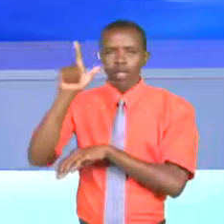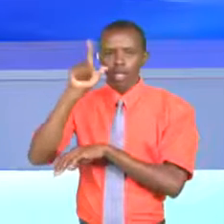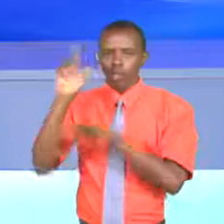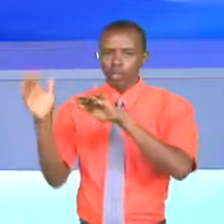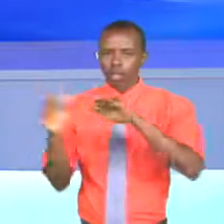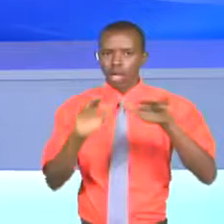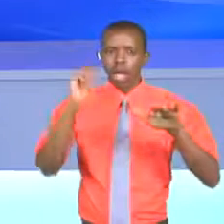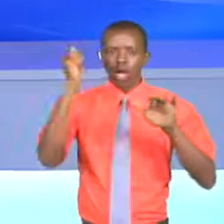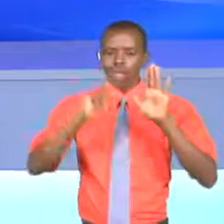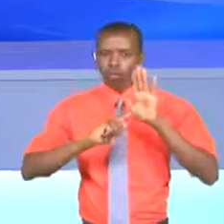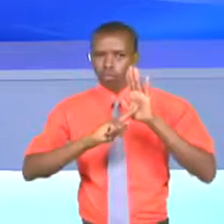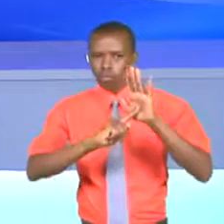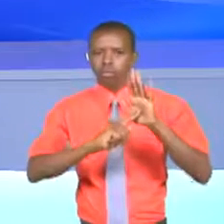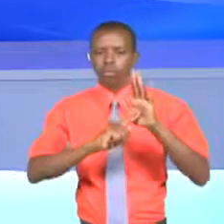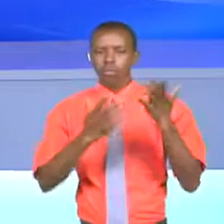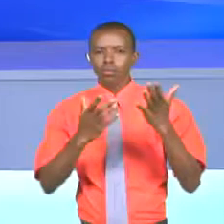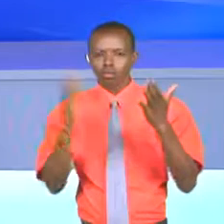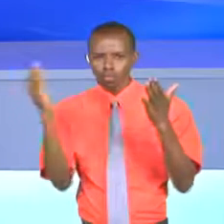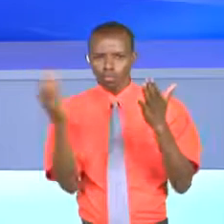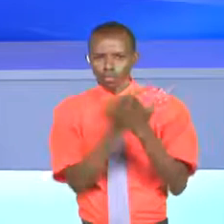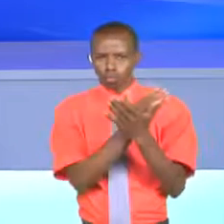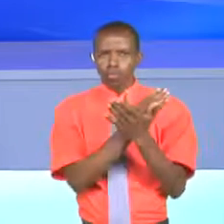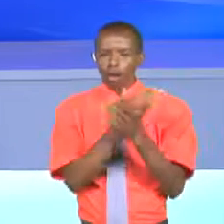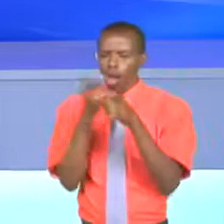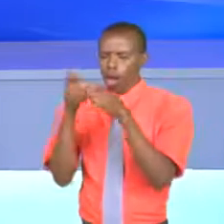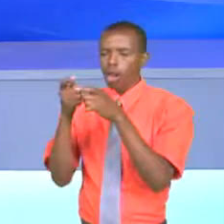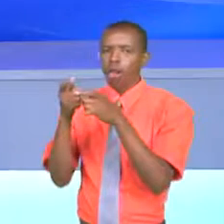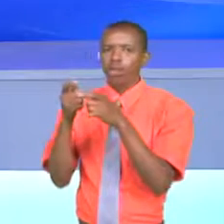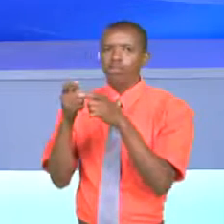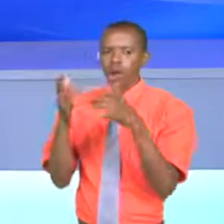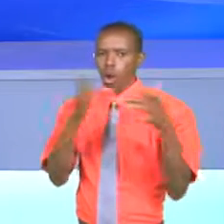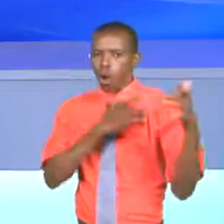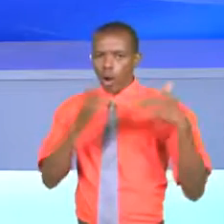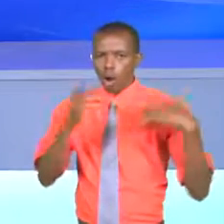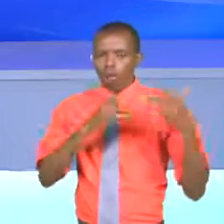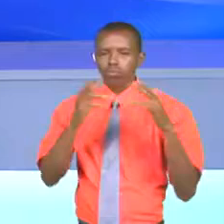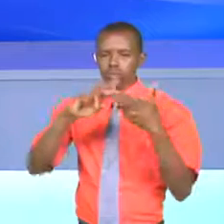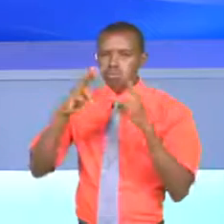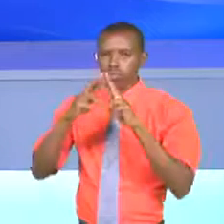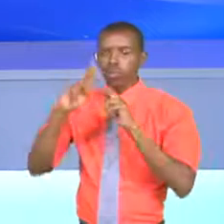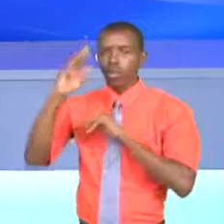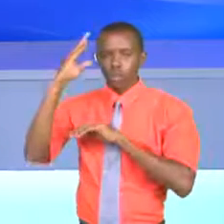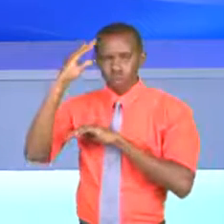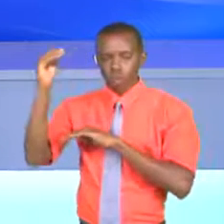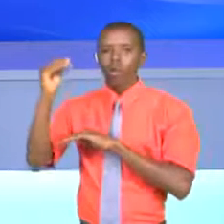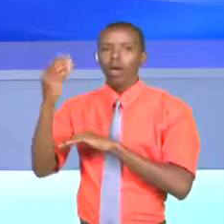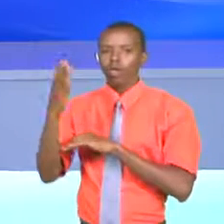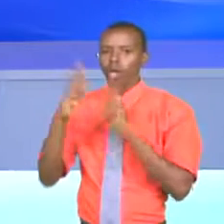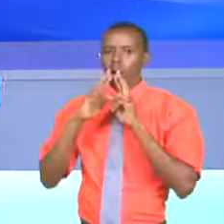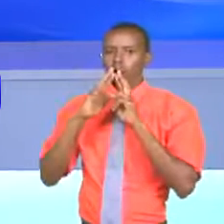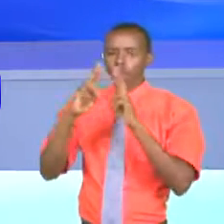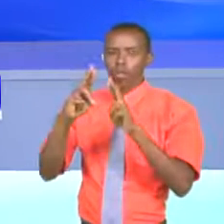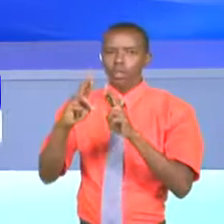Kenya has been vindicated of all allegations leveled against it regarding its hostile relationship with Somalia. This is in accordance with a